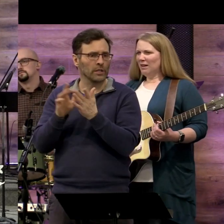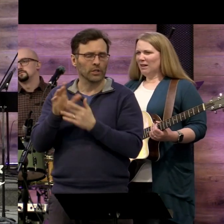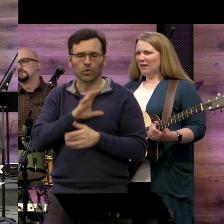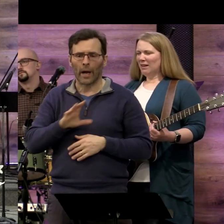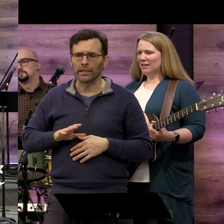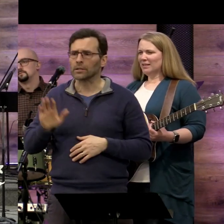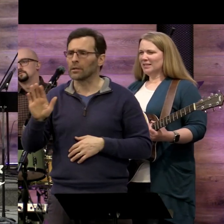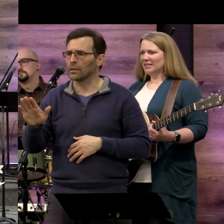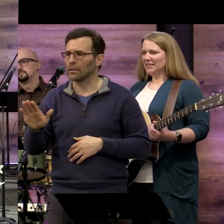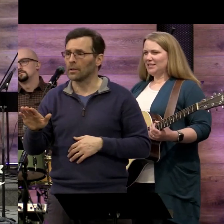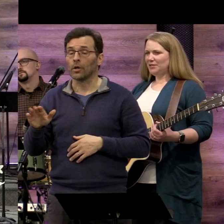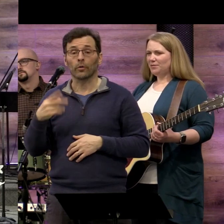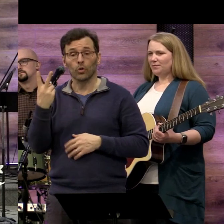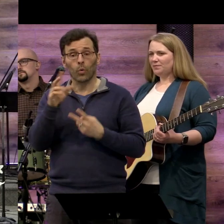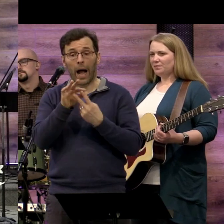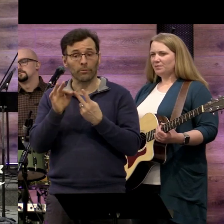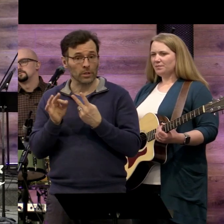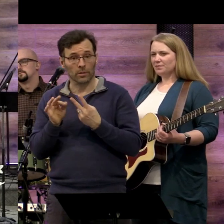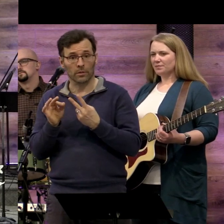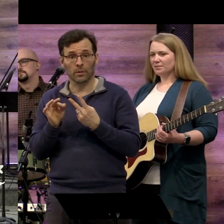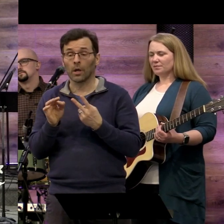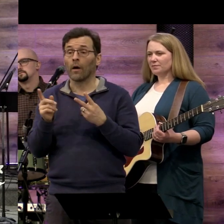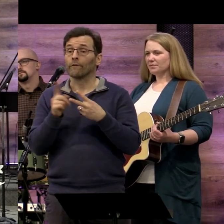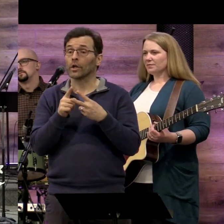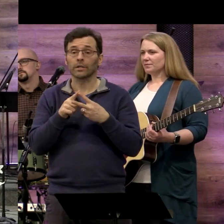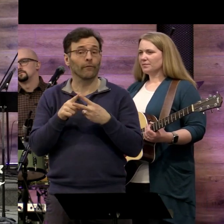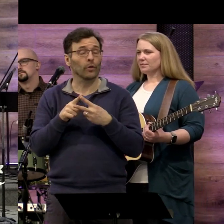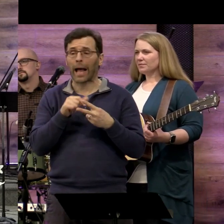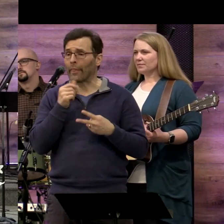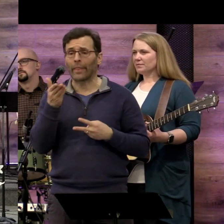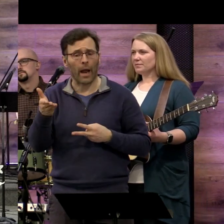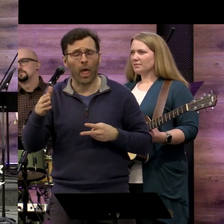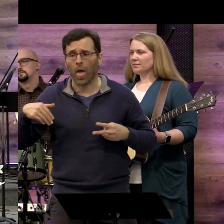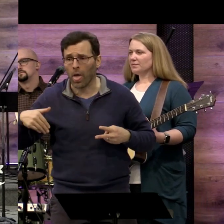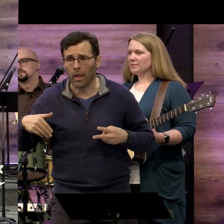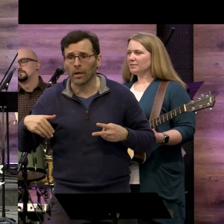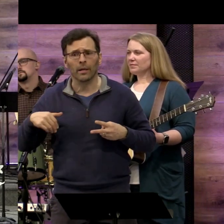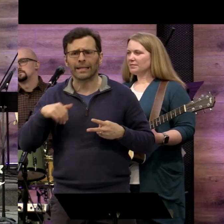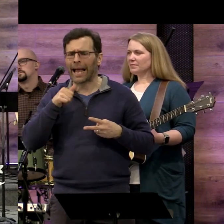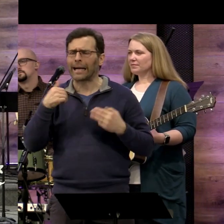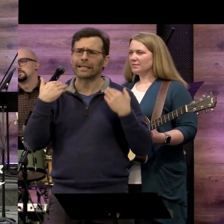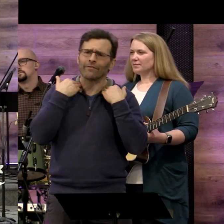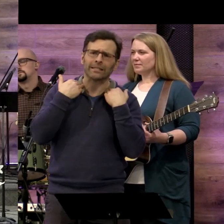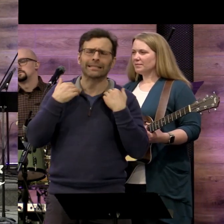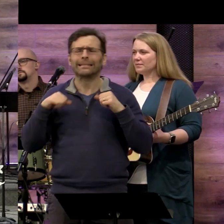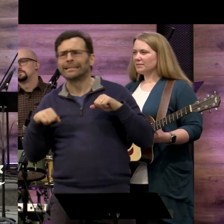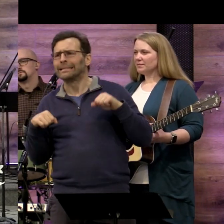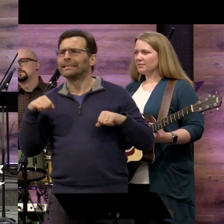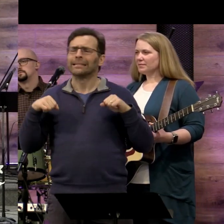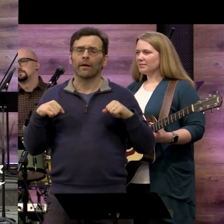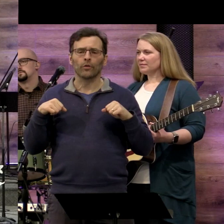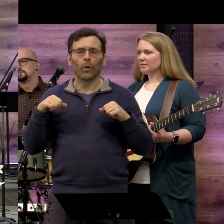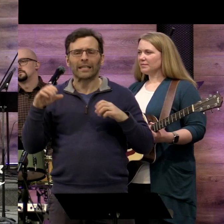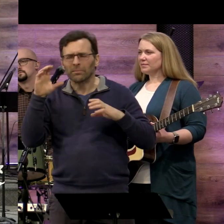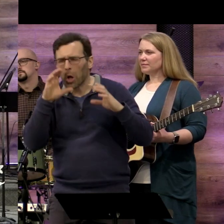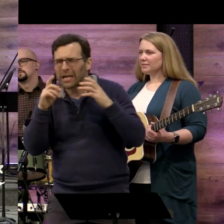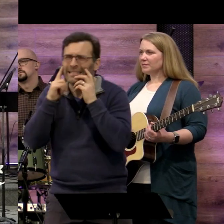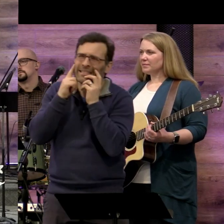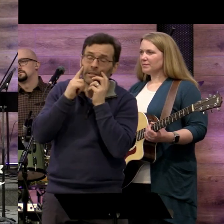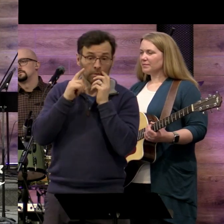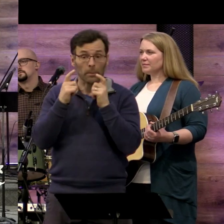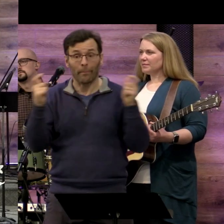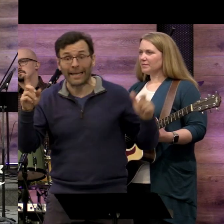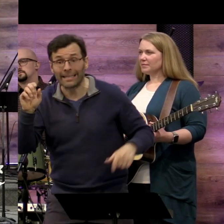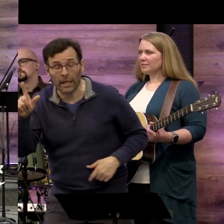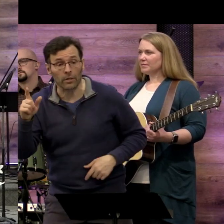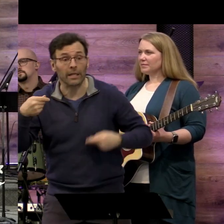then there are really two options for you. The first is if you're not there, if you're not convinced, if you're exploring, but you're just, that's a big deal